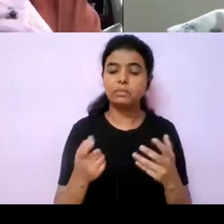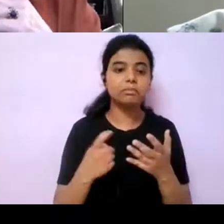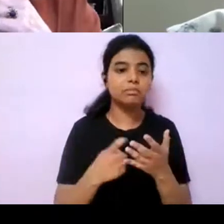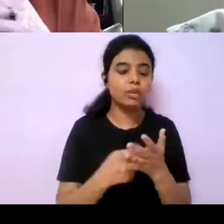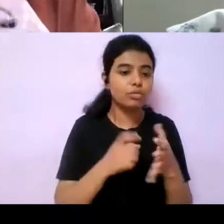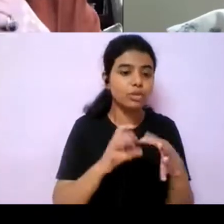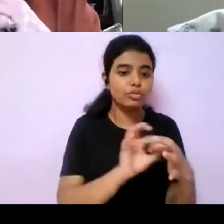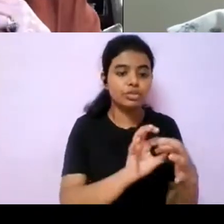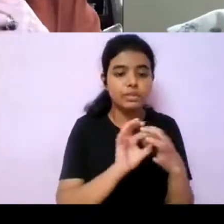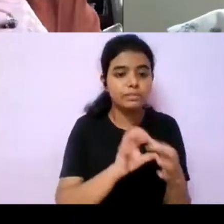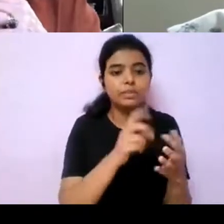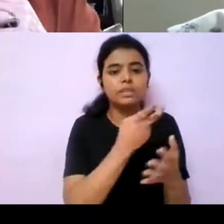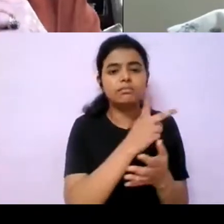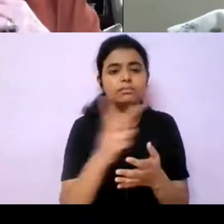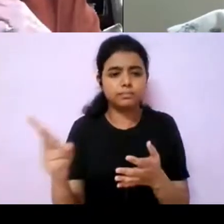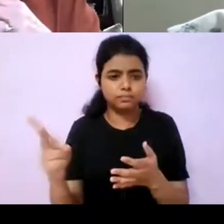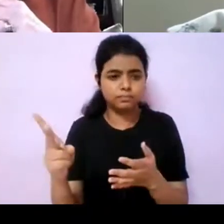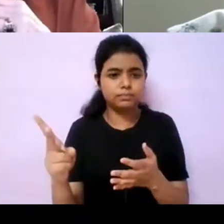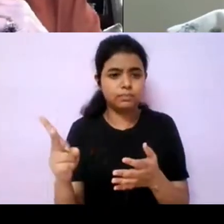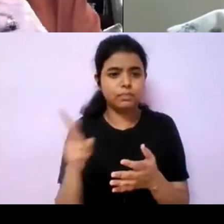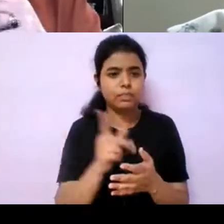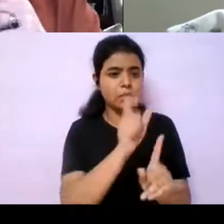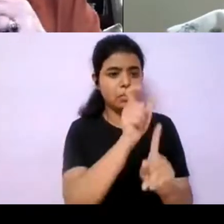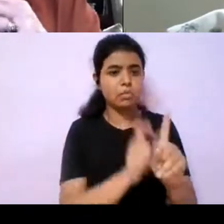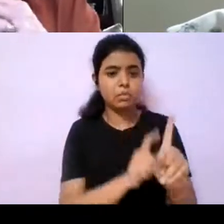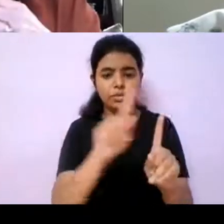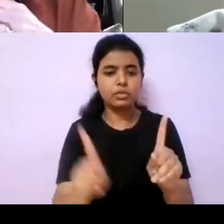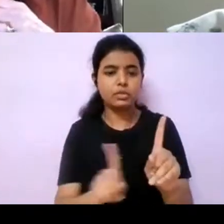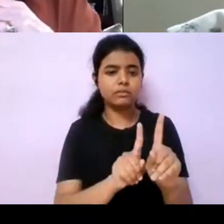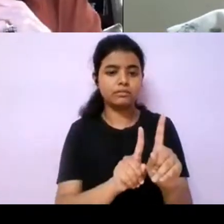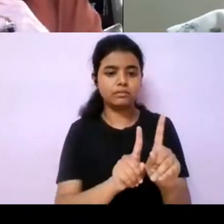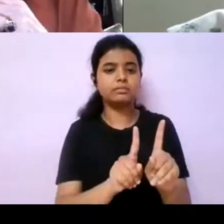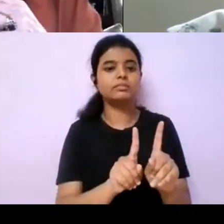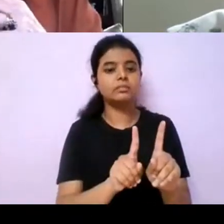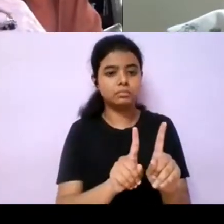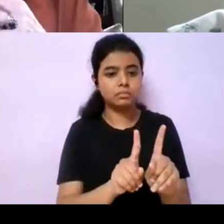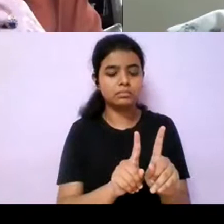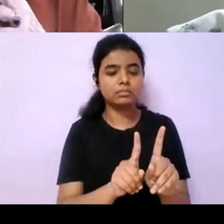relationships where one person is assisting another.